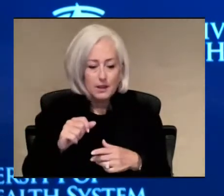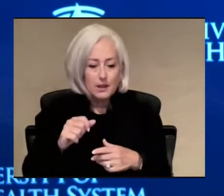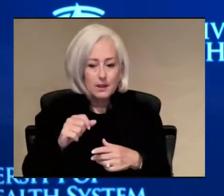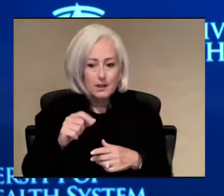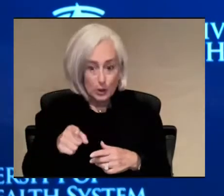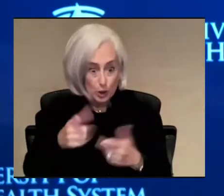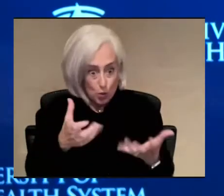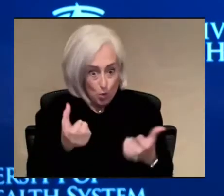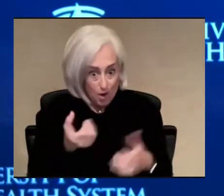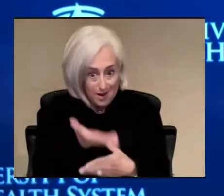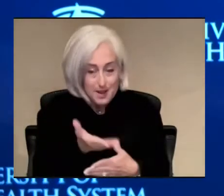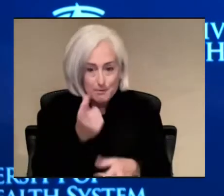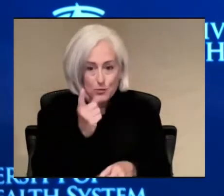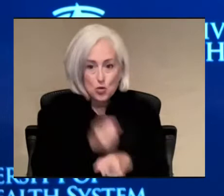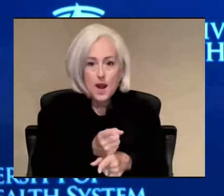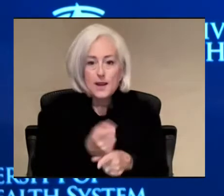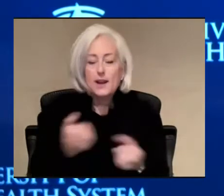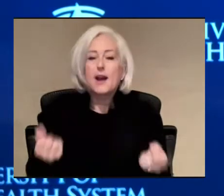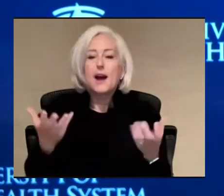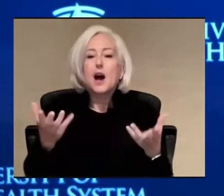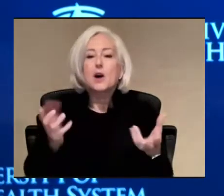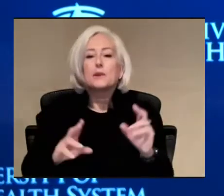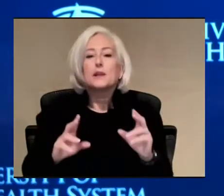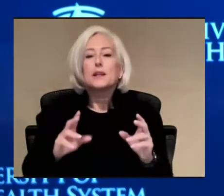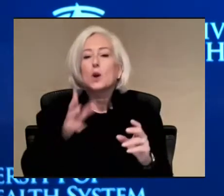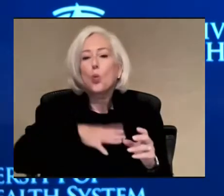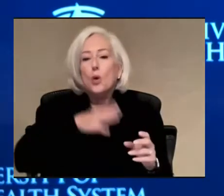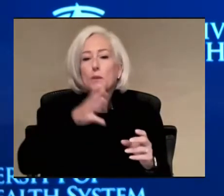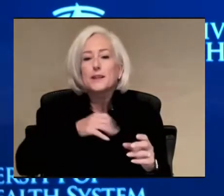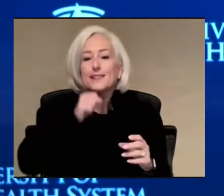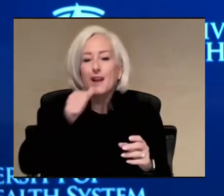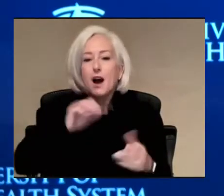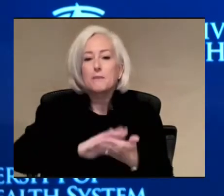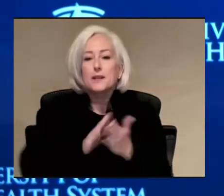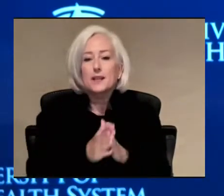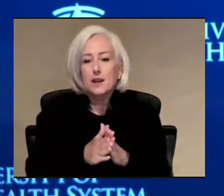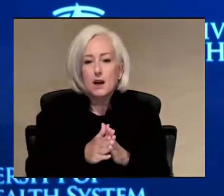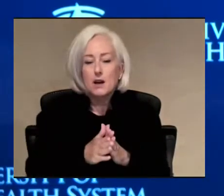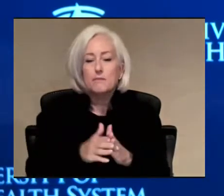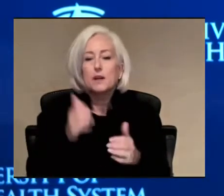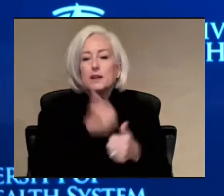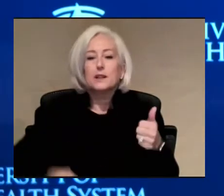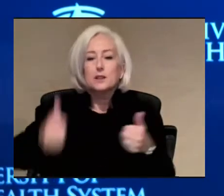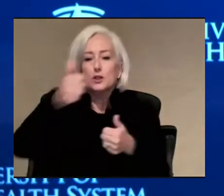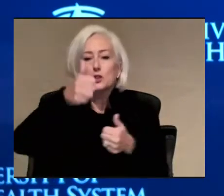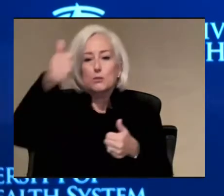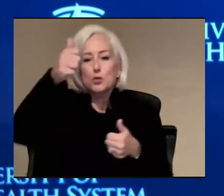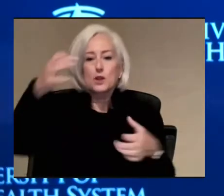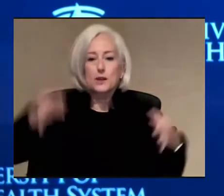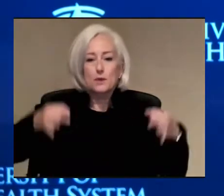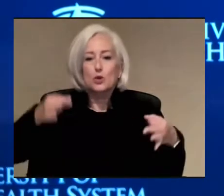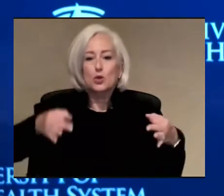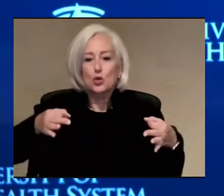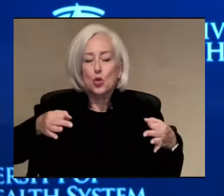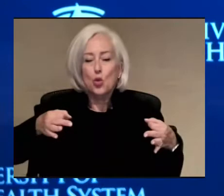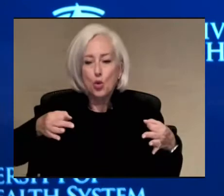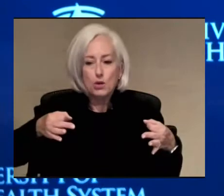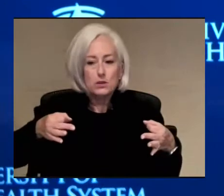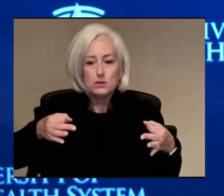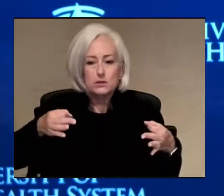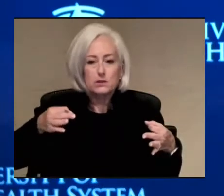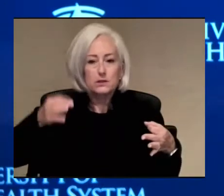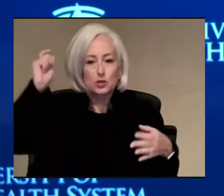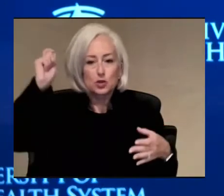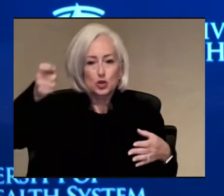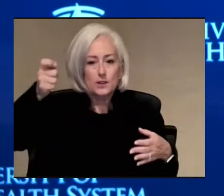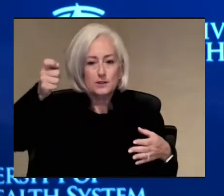many women didn't get to be a Supreme Court justice like Ketanji Brown is going to be? I look at that loss of